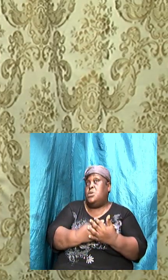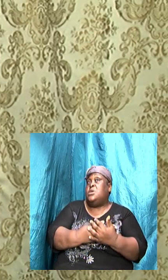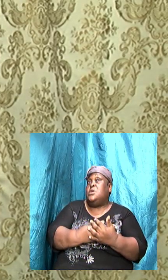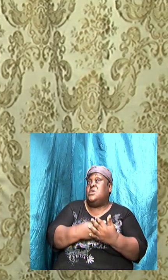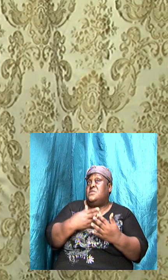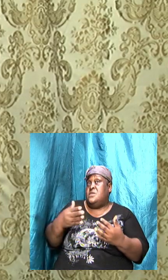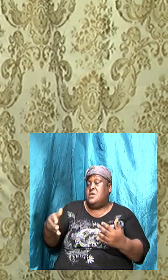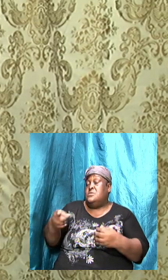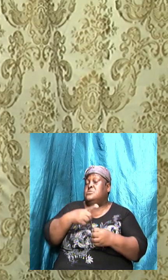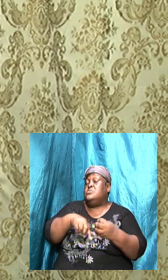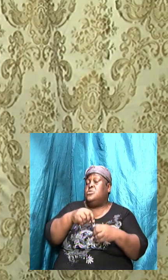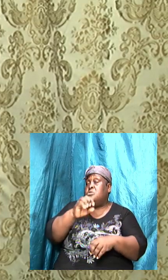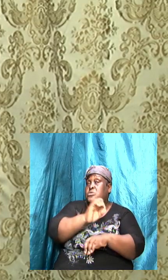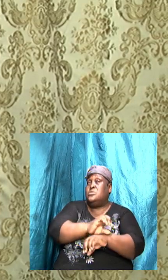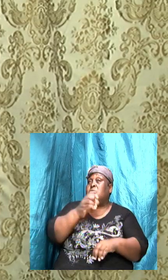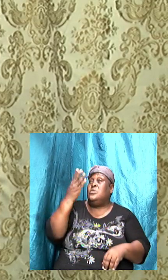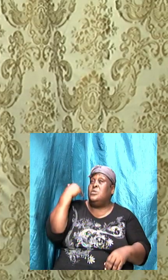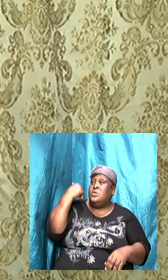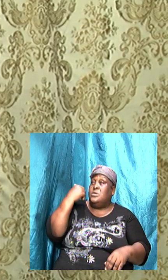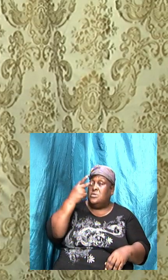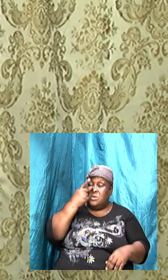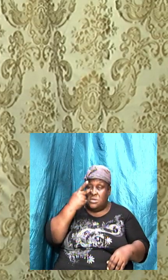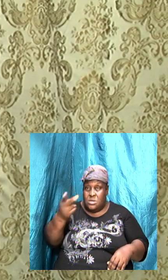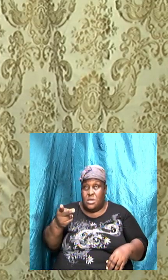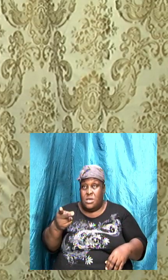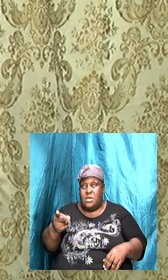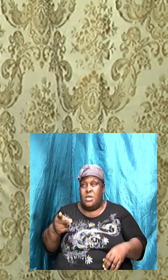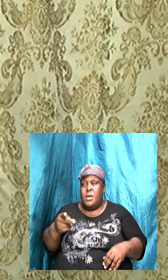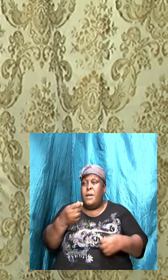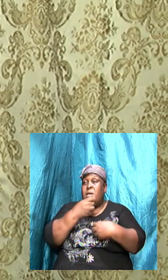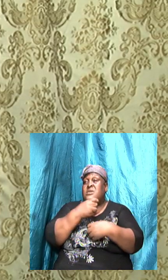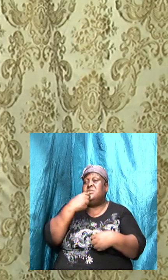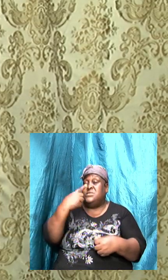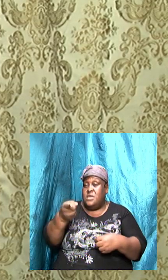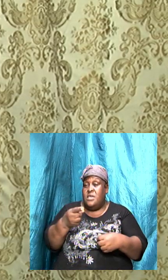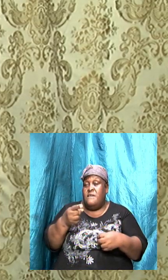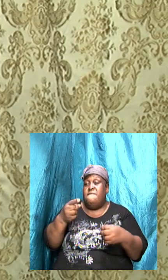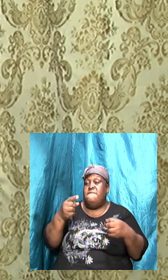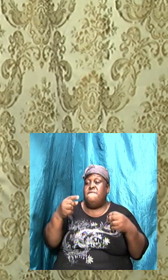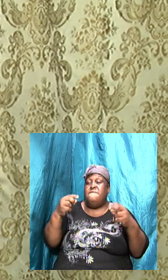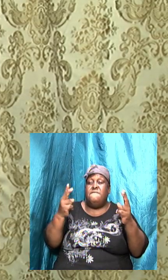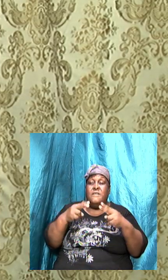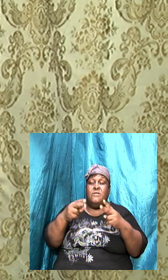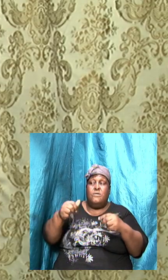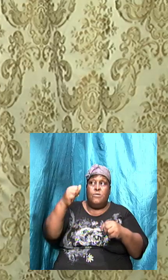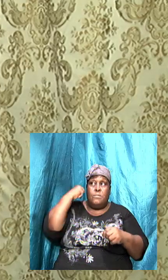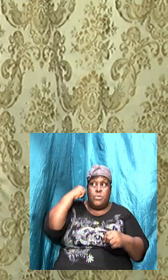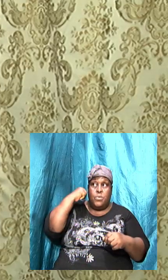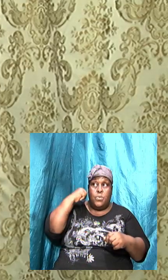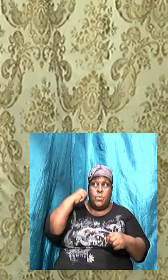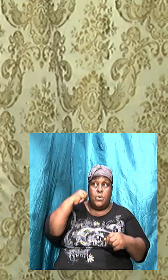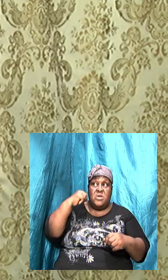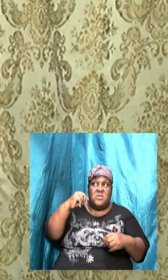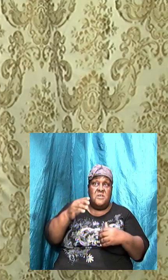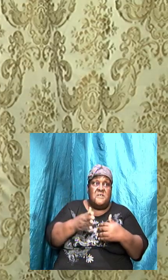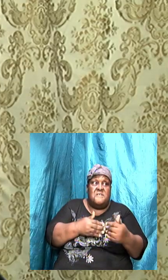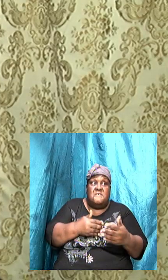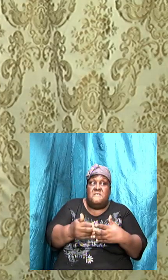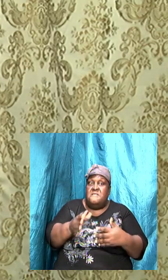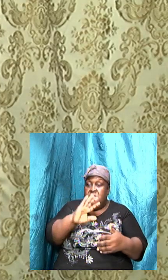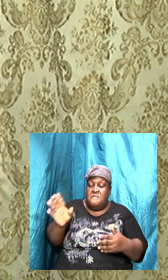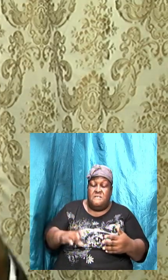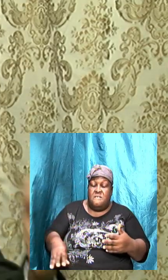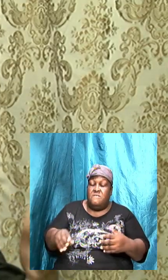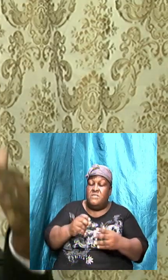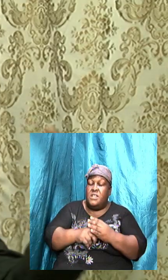we see where he made a very strong point in rebuking them. Nevertheless, in spite